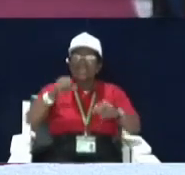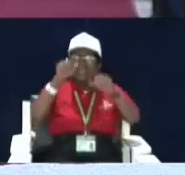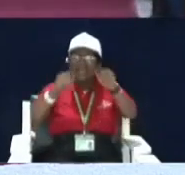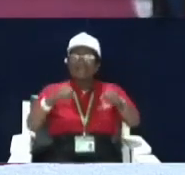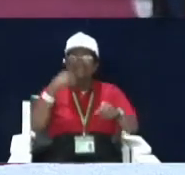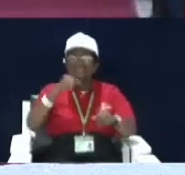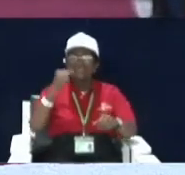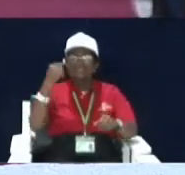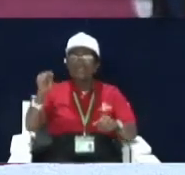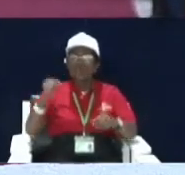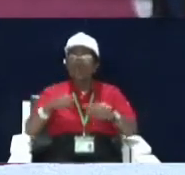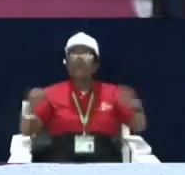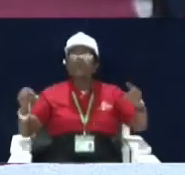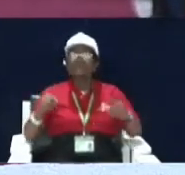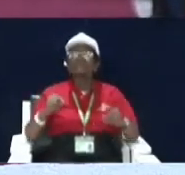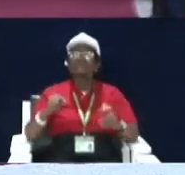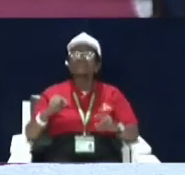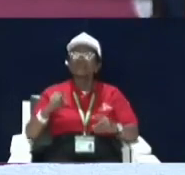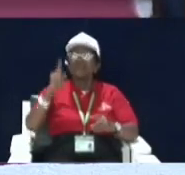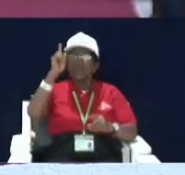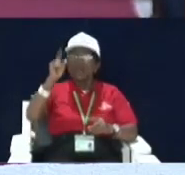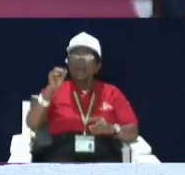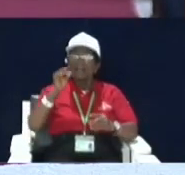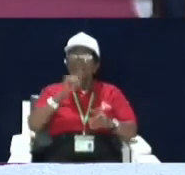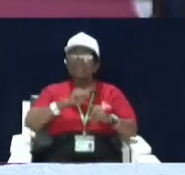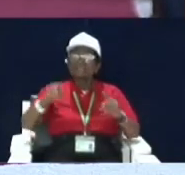But if we knock out the opponent,